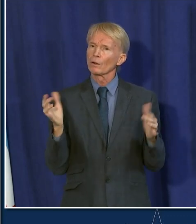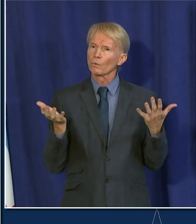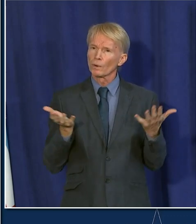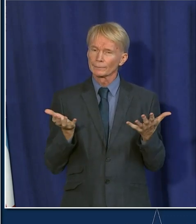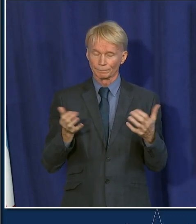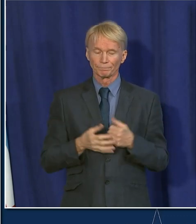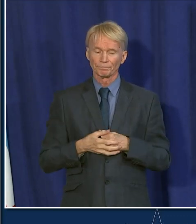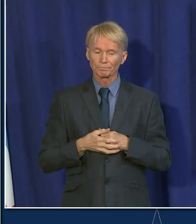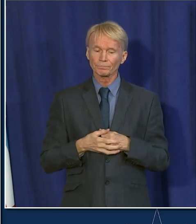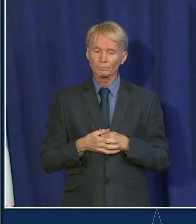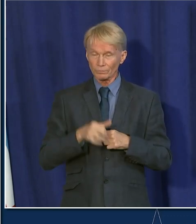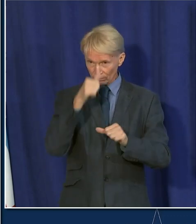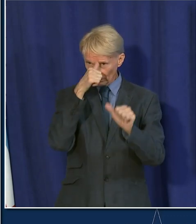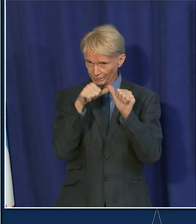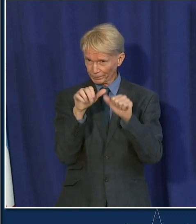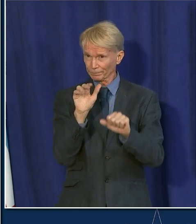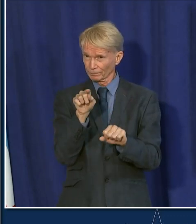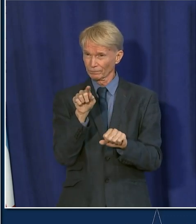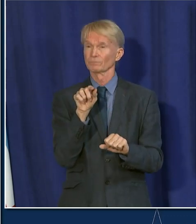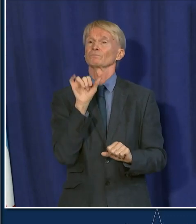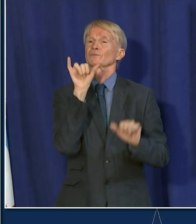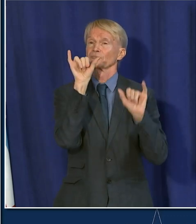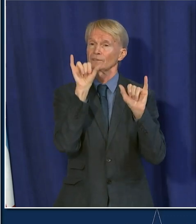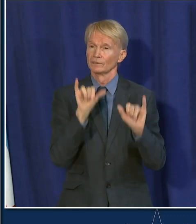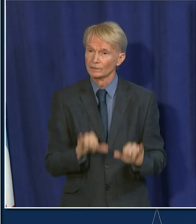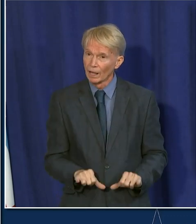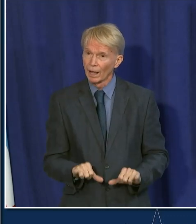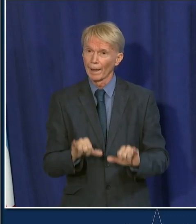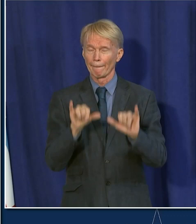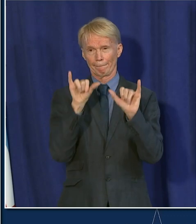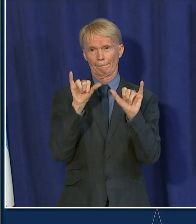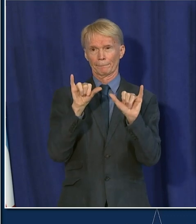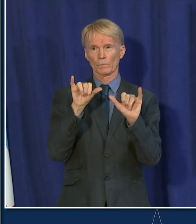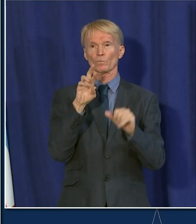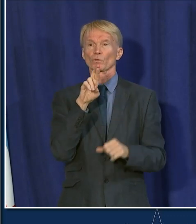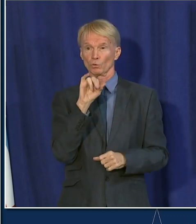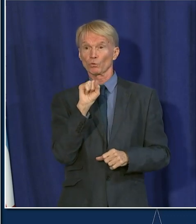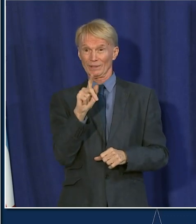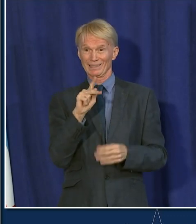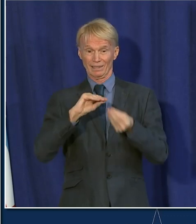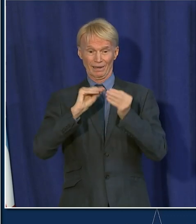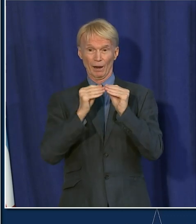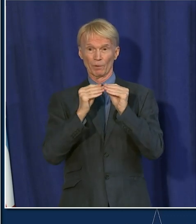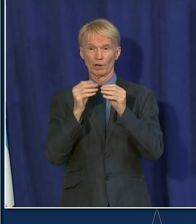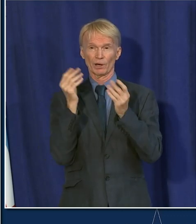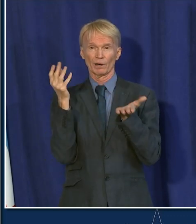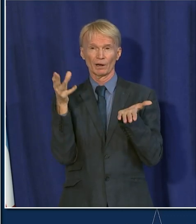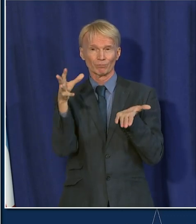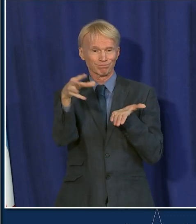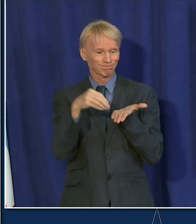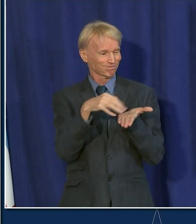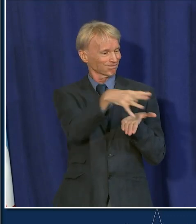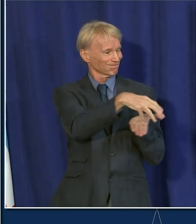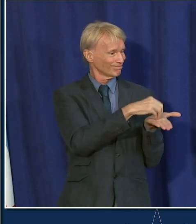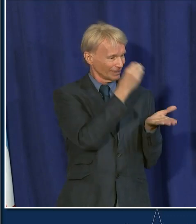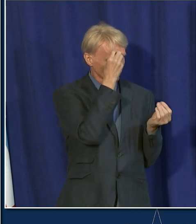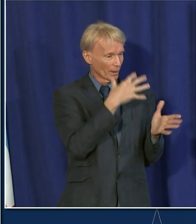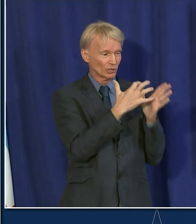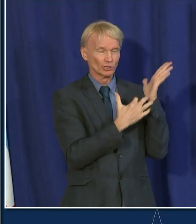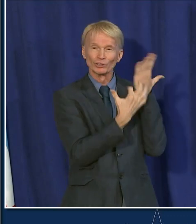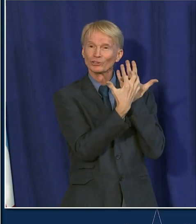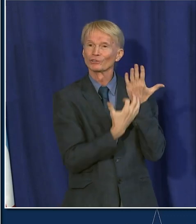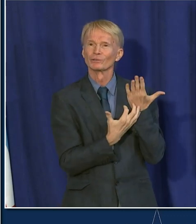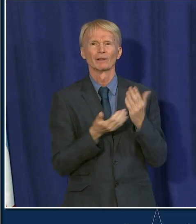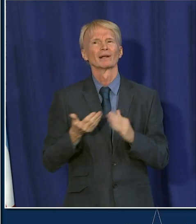Chicago, as a reminder, this is the same risk matrix that we have been using throughout COVID, even before there was a vaccine